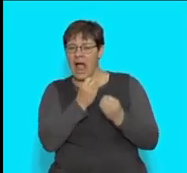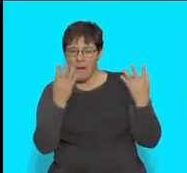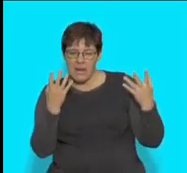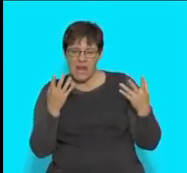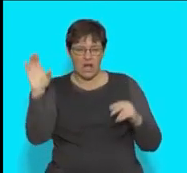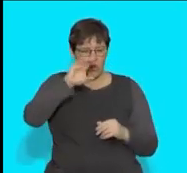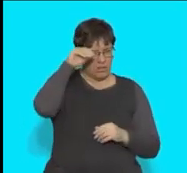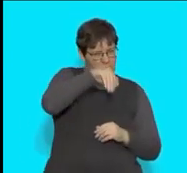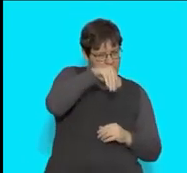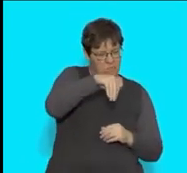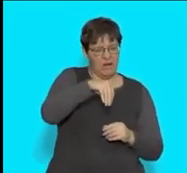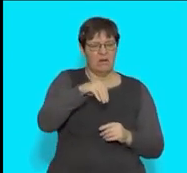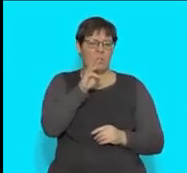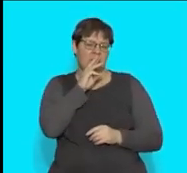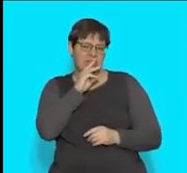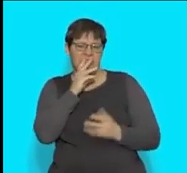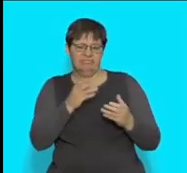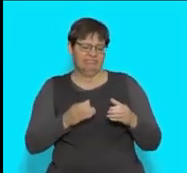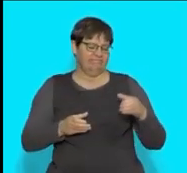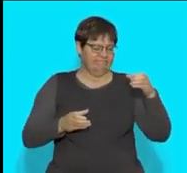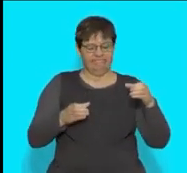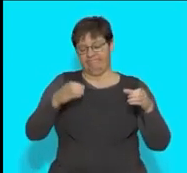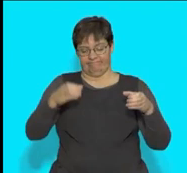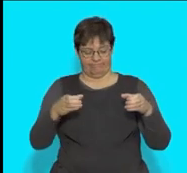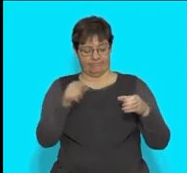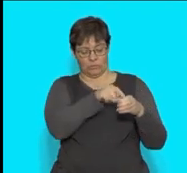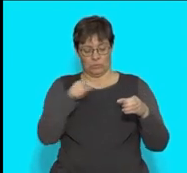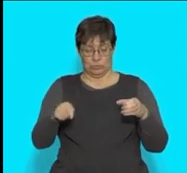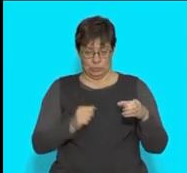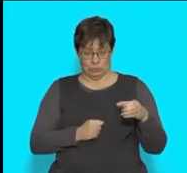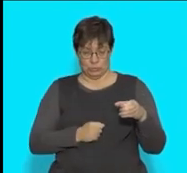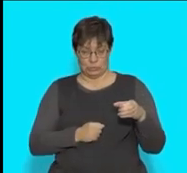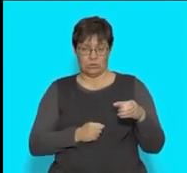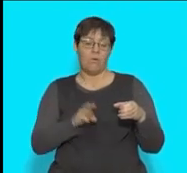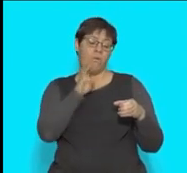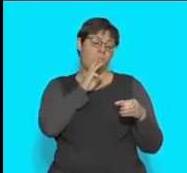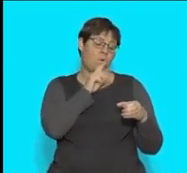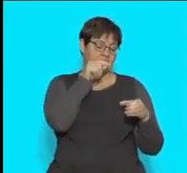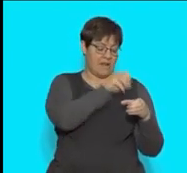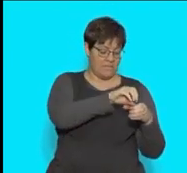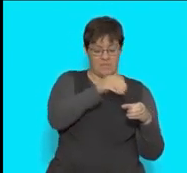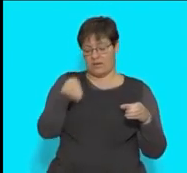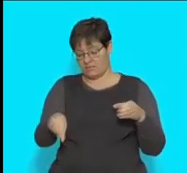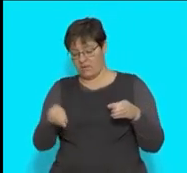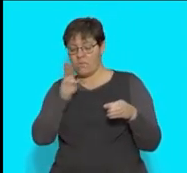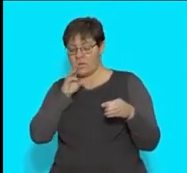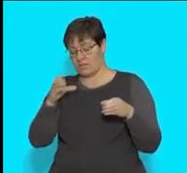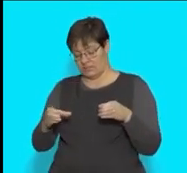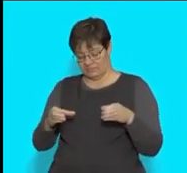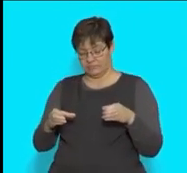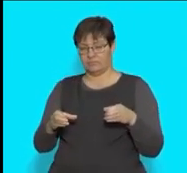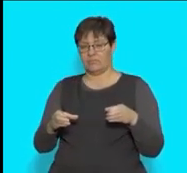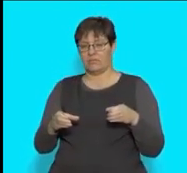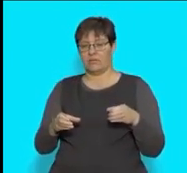solute, let's imagine I've got two beakers over here, and I put water in each of them, and